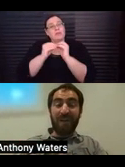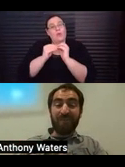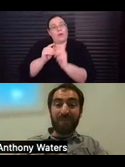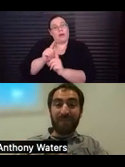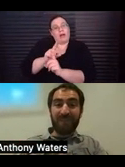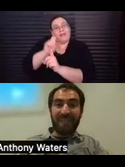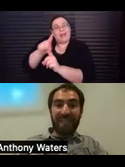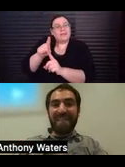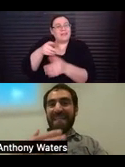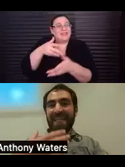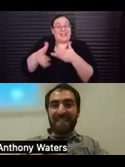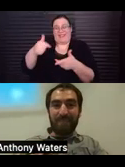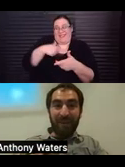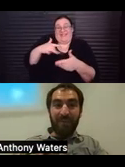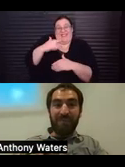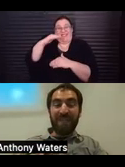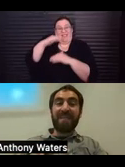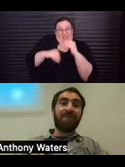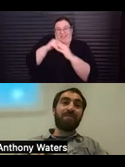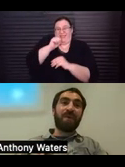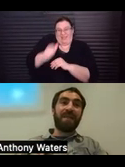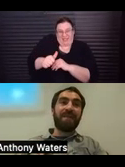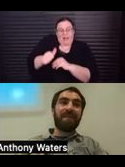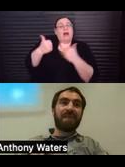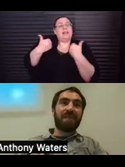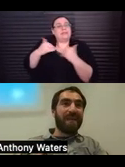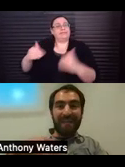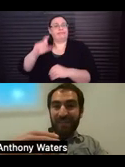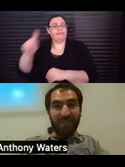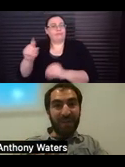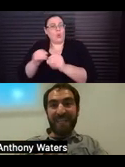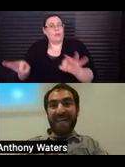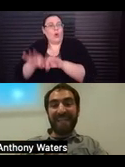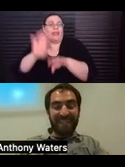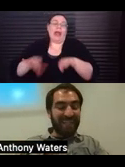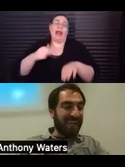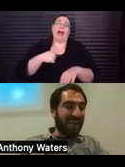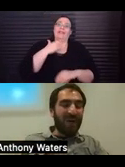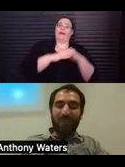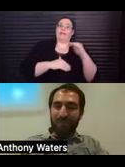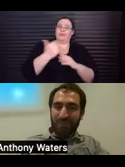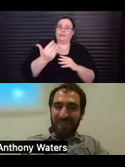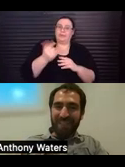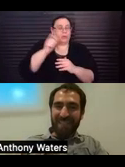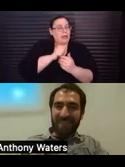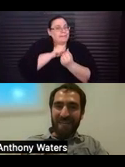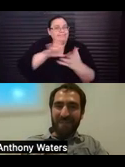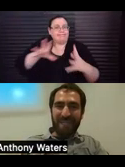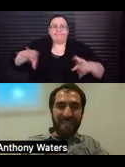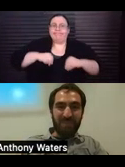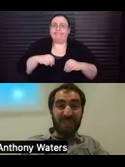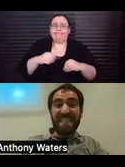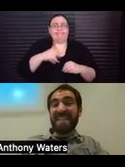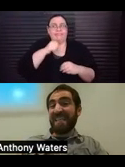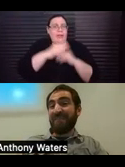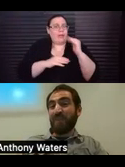we're uncomfortable than it is about feeling comfortable with it. We got to confront that uncomfortable feeling sometimes